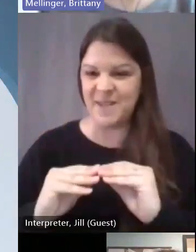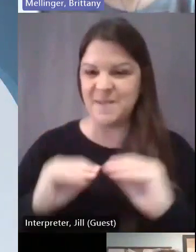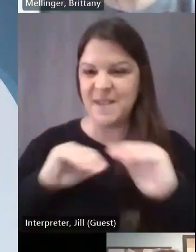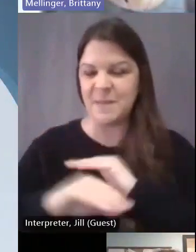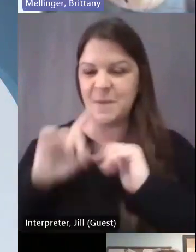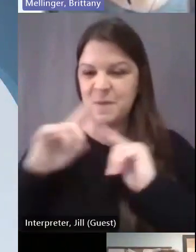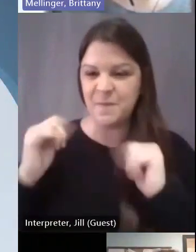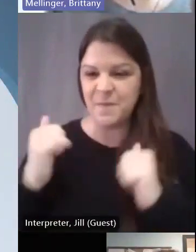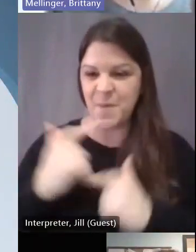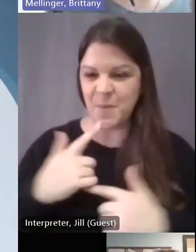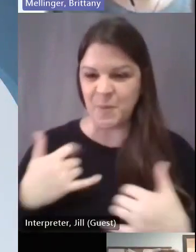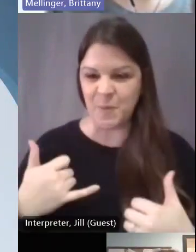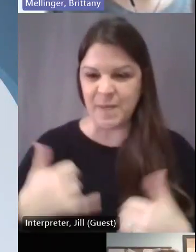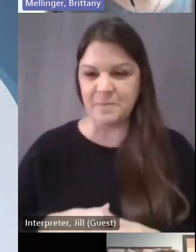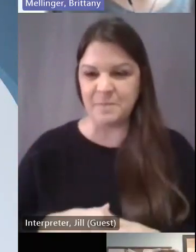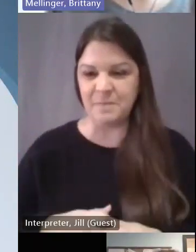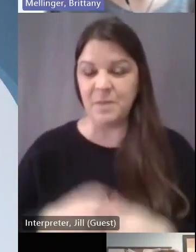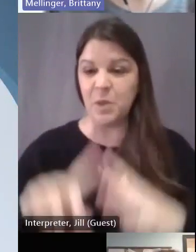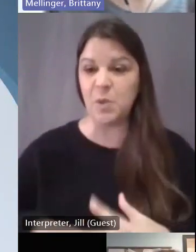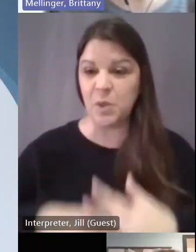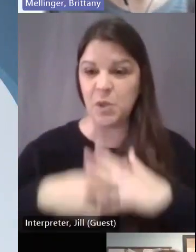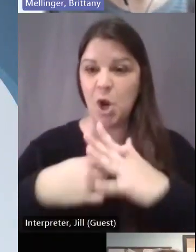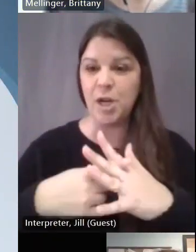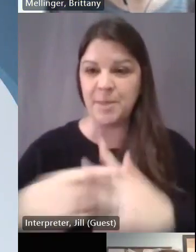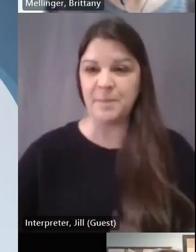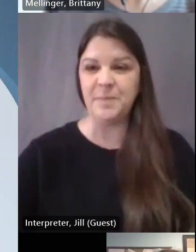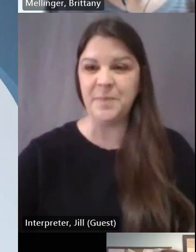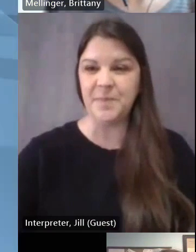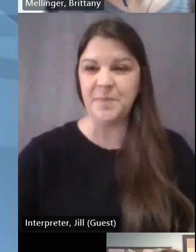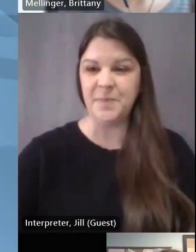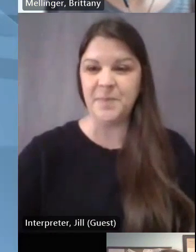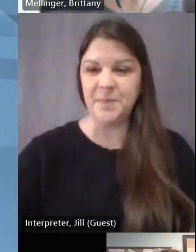today. But let's go ahead and get started.